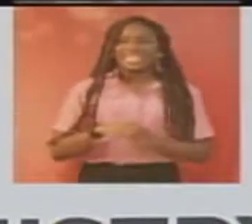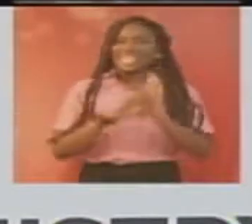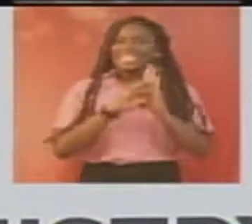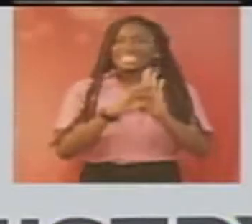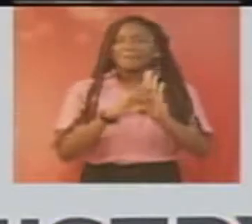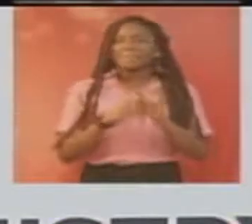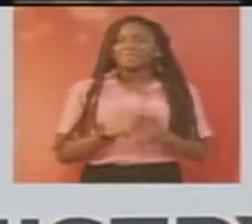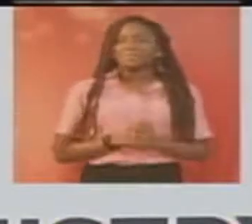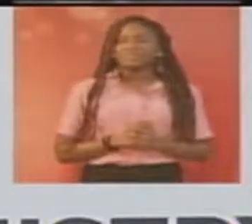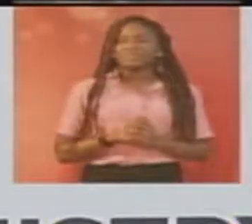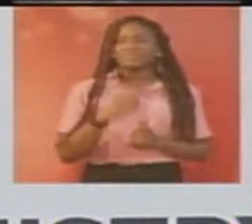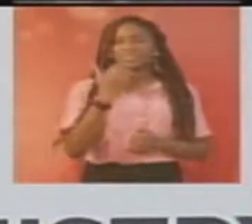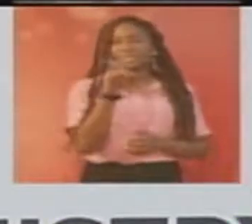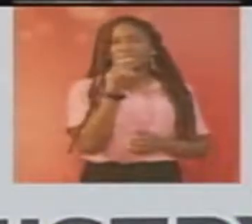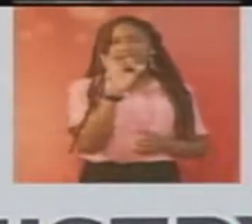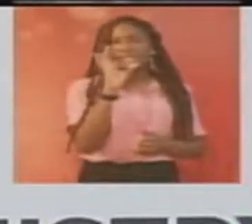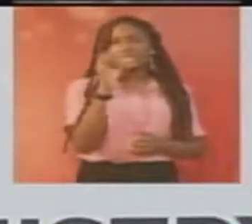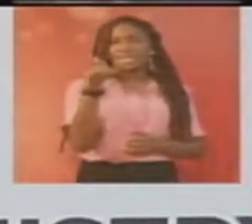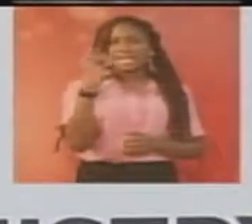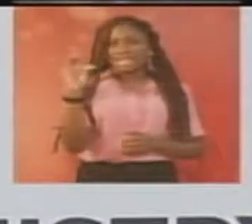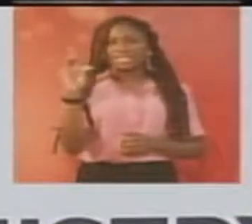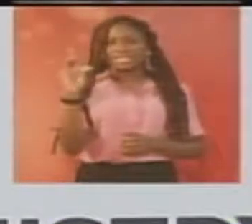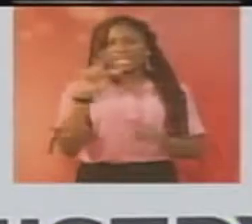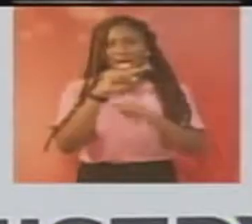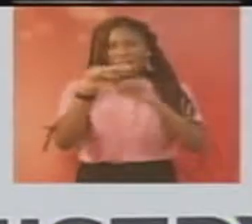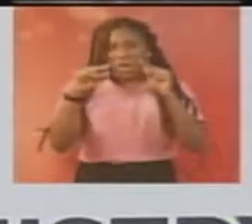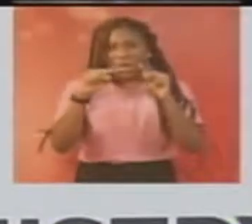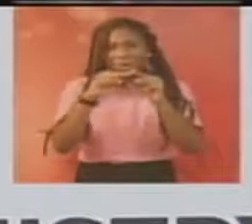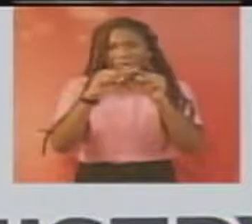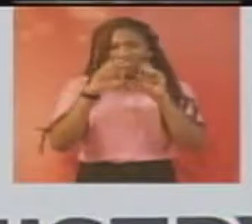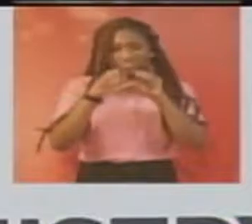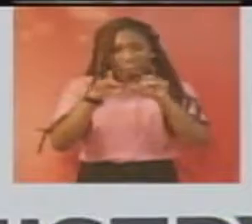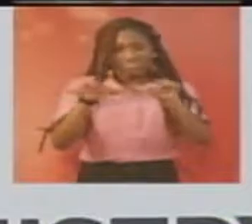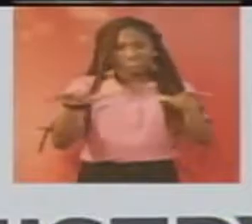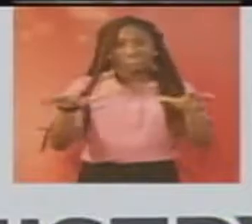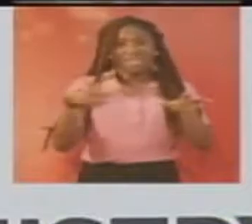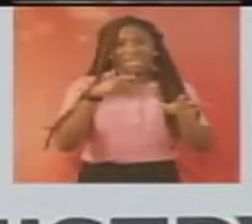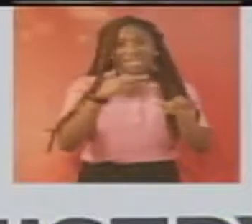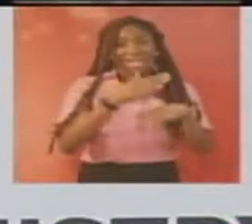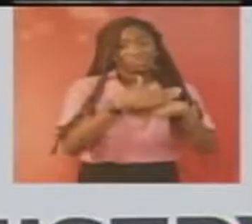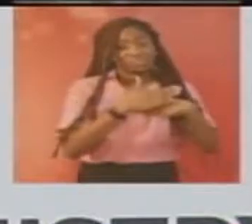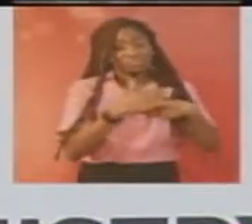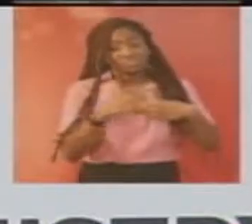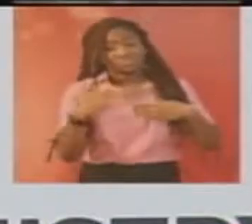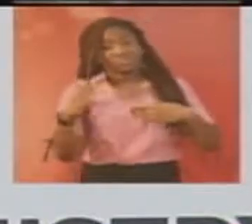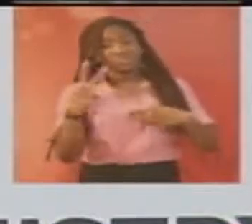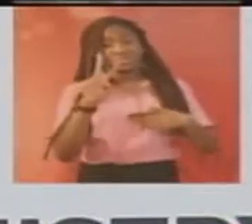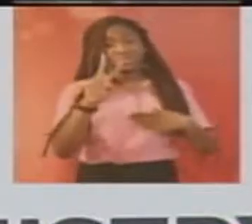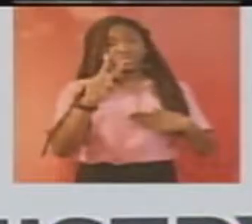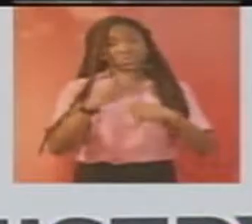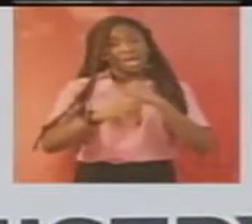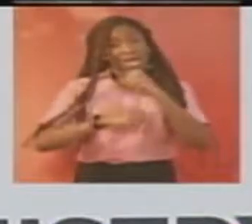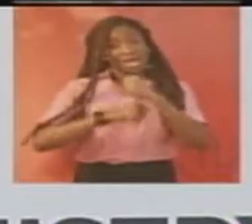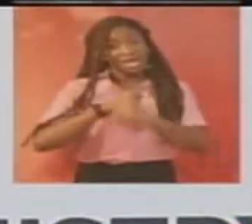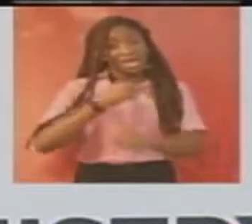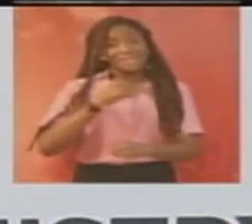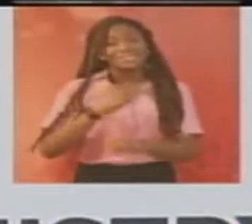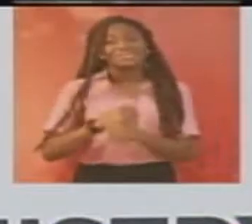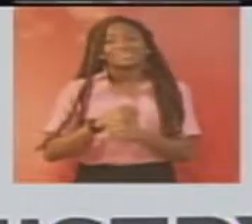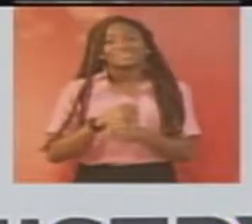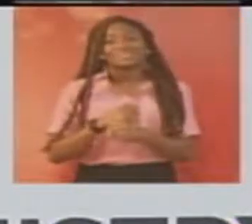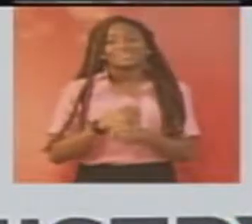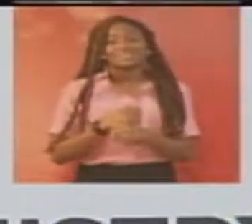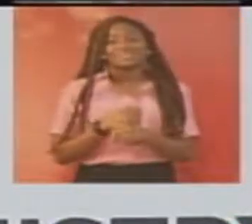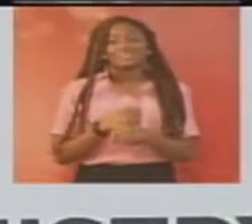The 1918 influenza pandemic went on over a 2-year period. It went on over a 2-year period and went in several